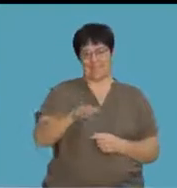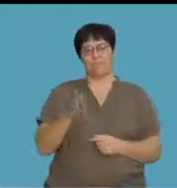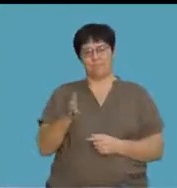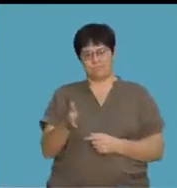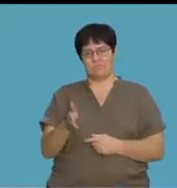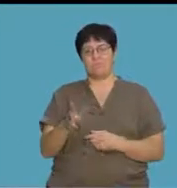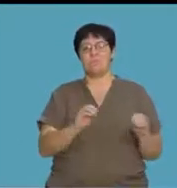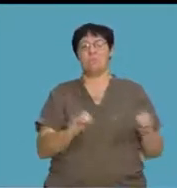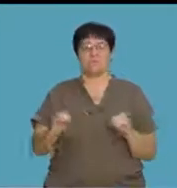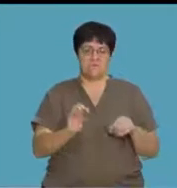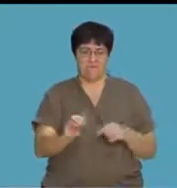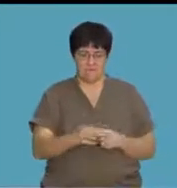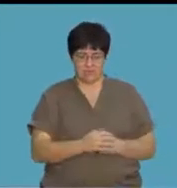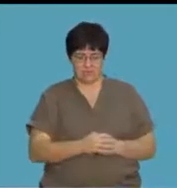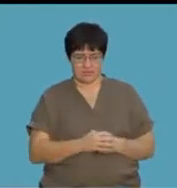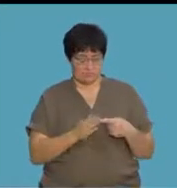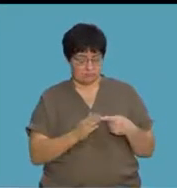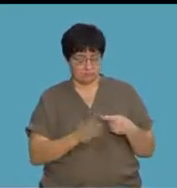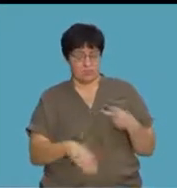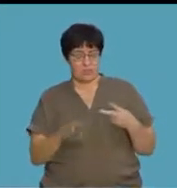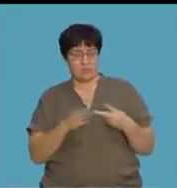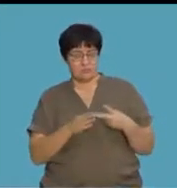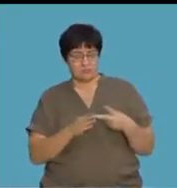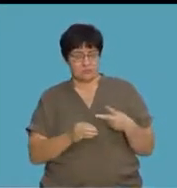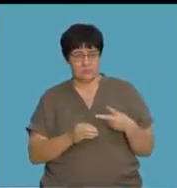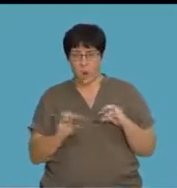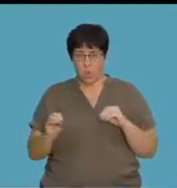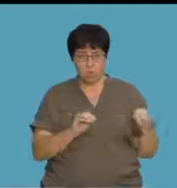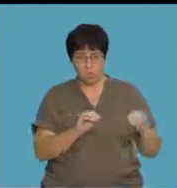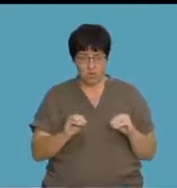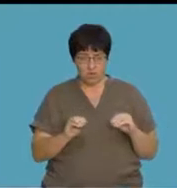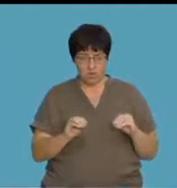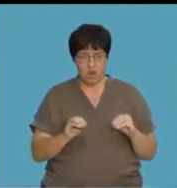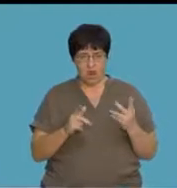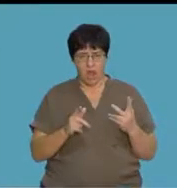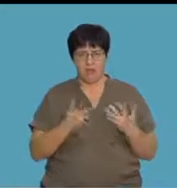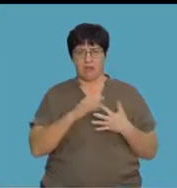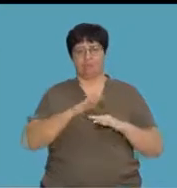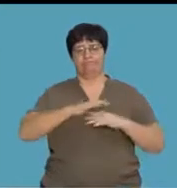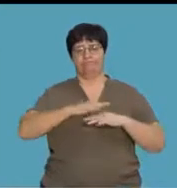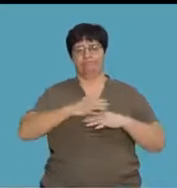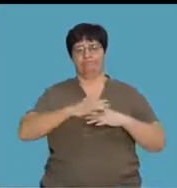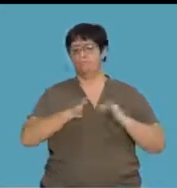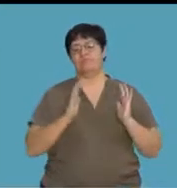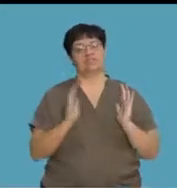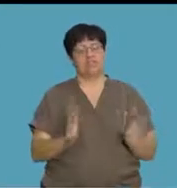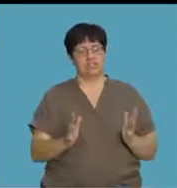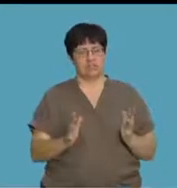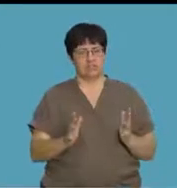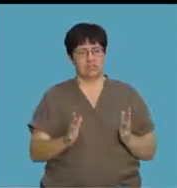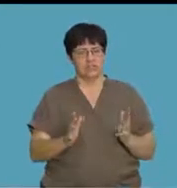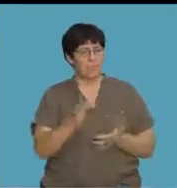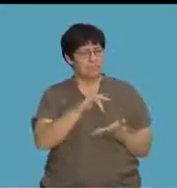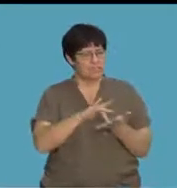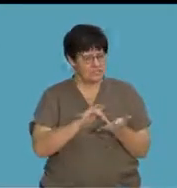Yes, indeed, they are in motion. But to what extent do these particles move? They are only vibrating within the fixed